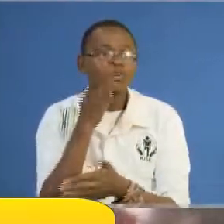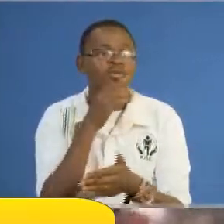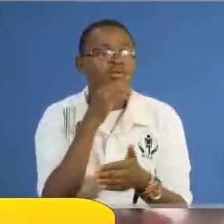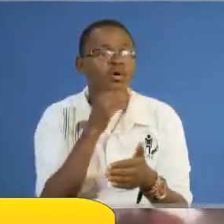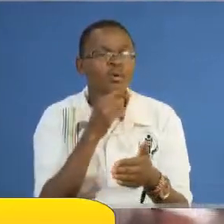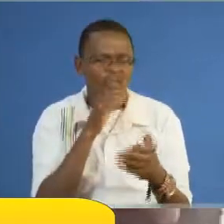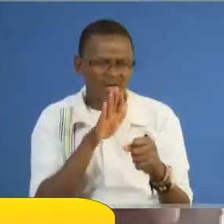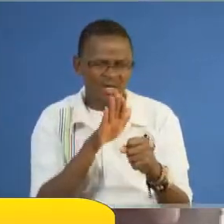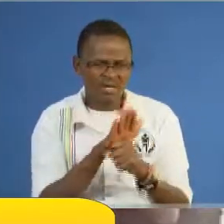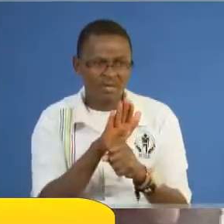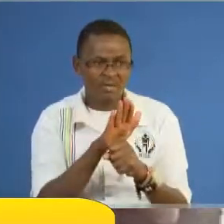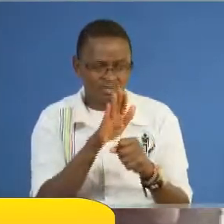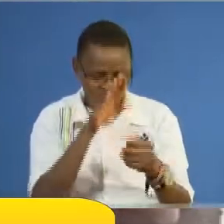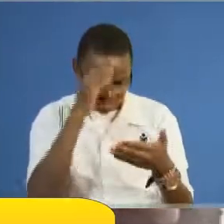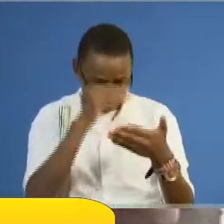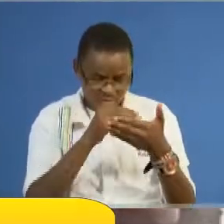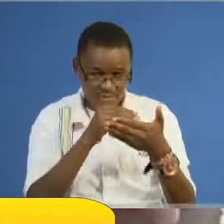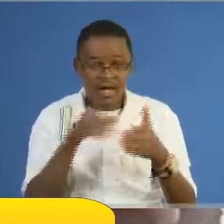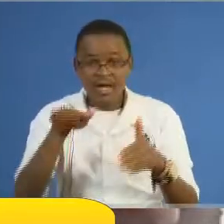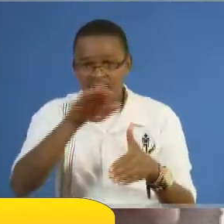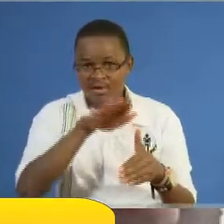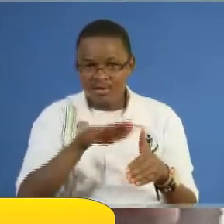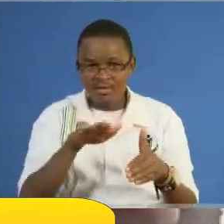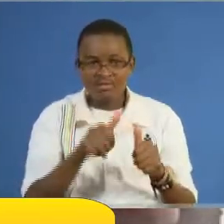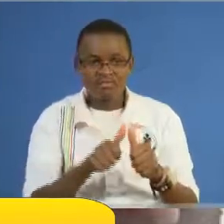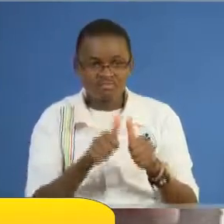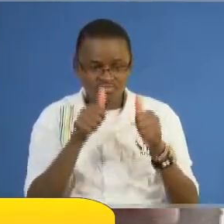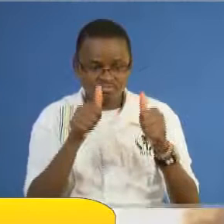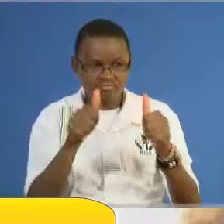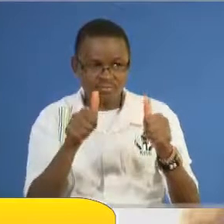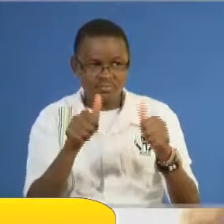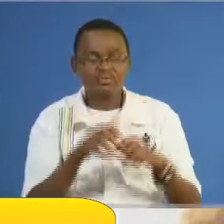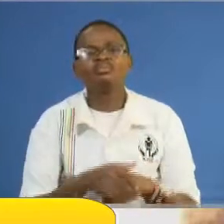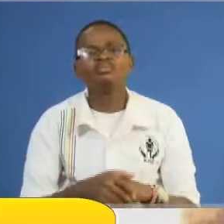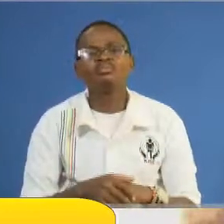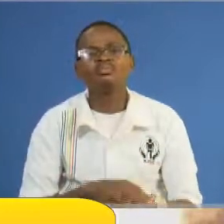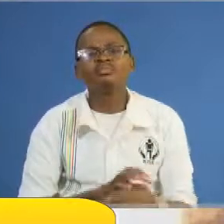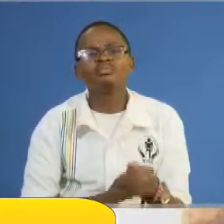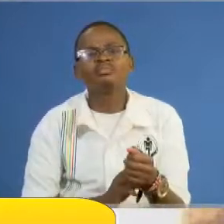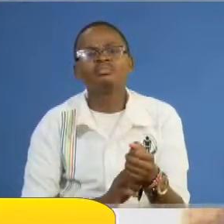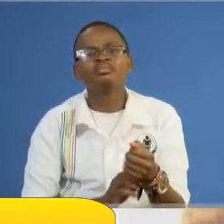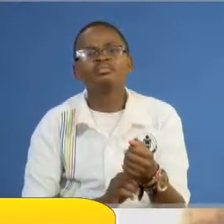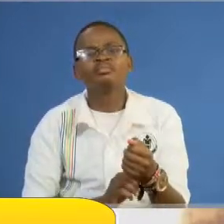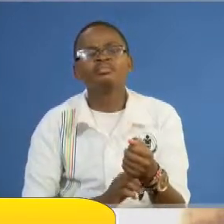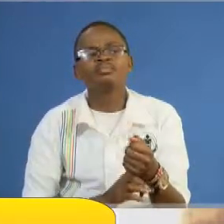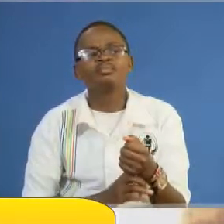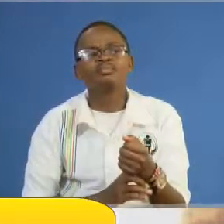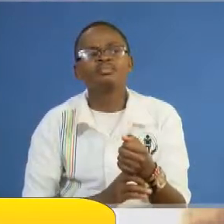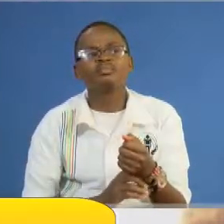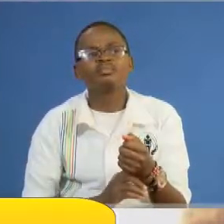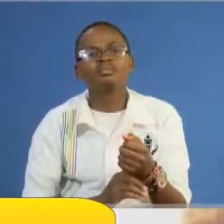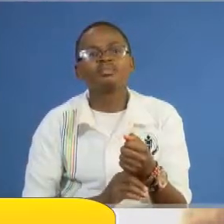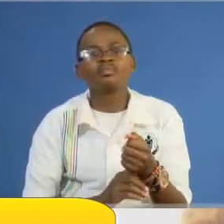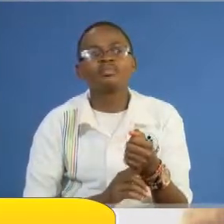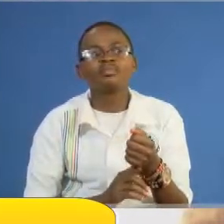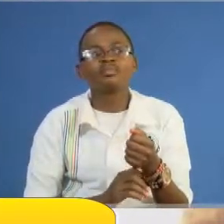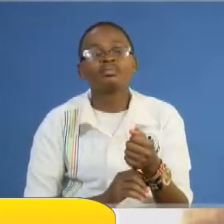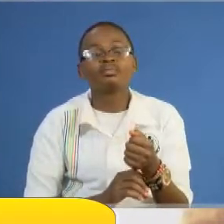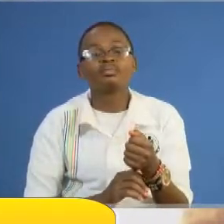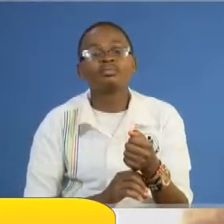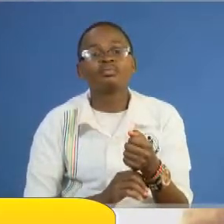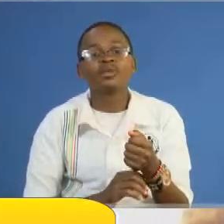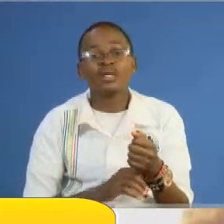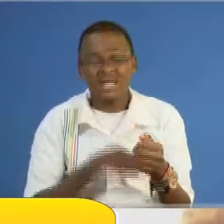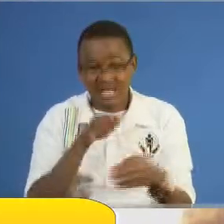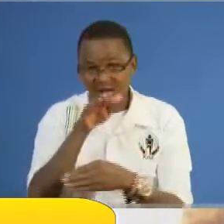kwamba wanao wanasoma kwenye mazingira yaliyo salama. Parents can be involved in the payment of fee, it's